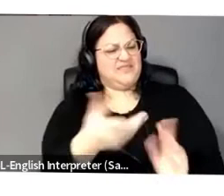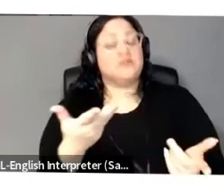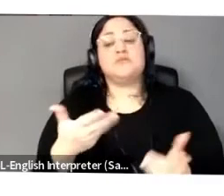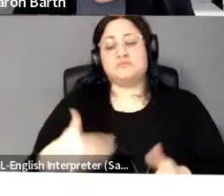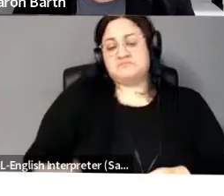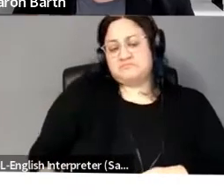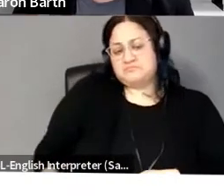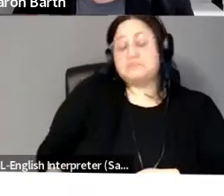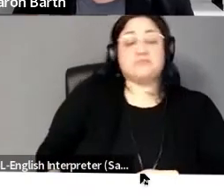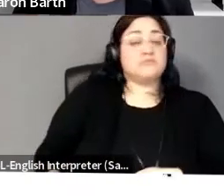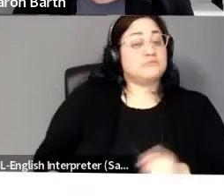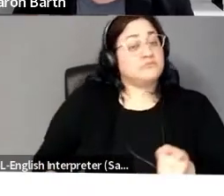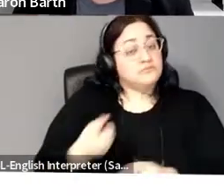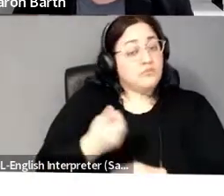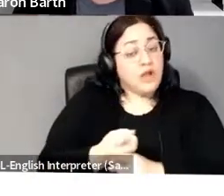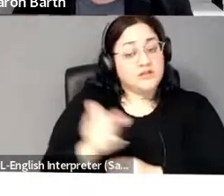What else?